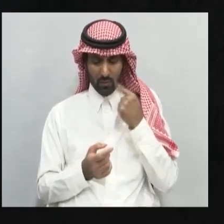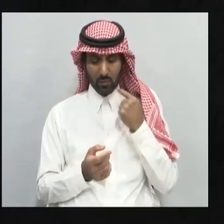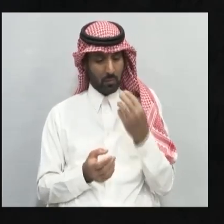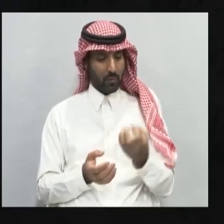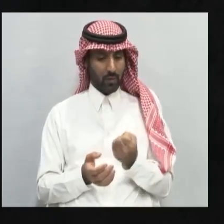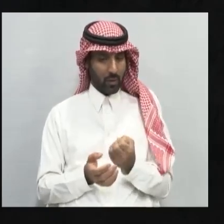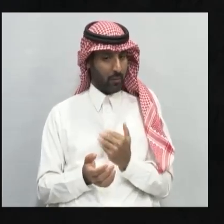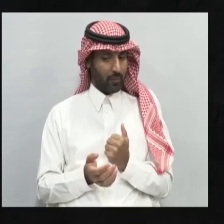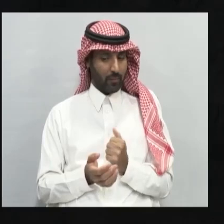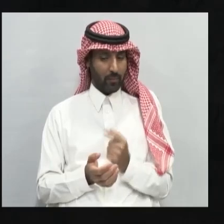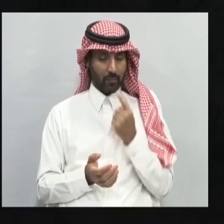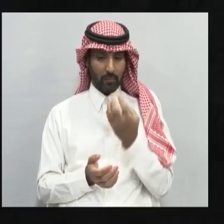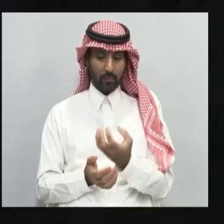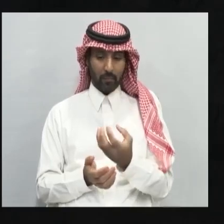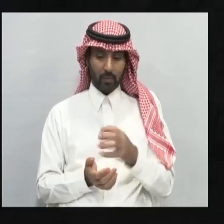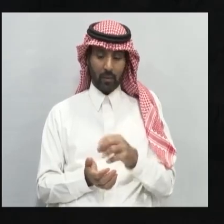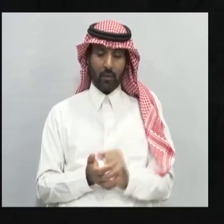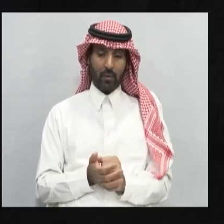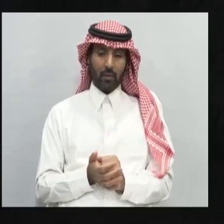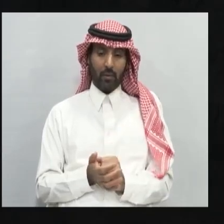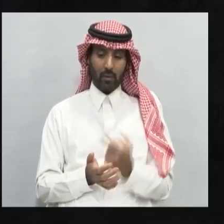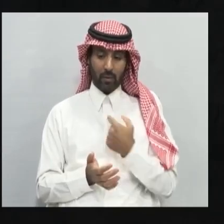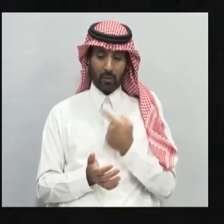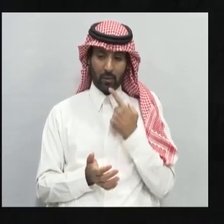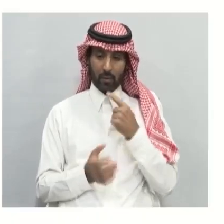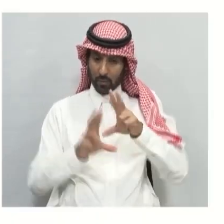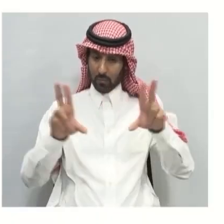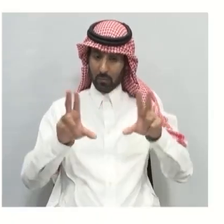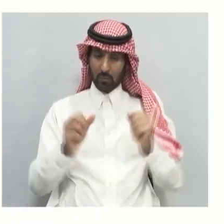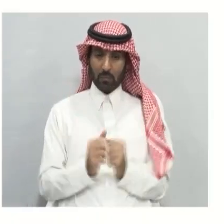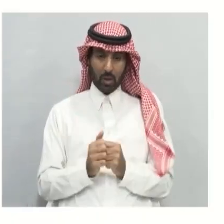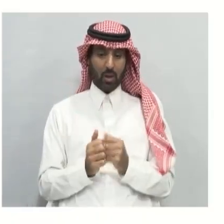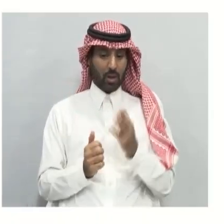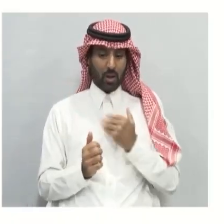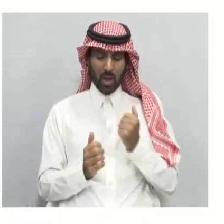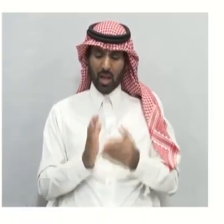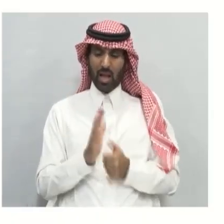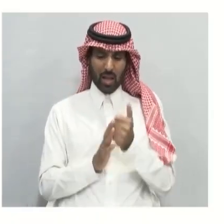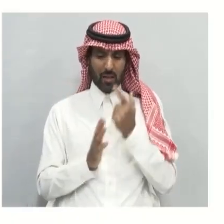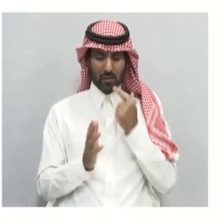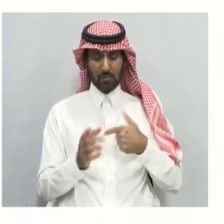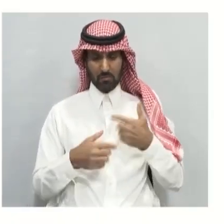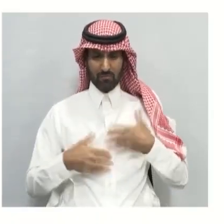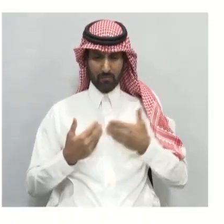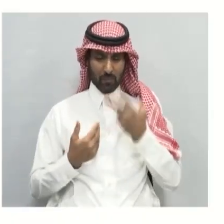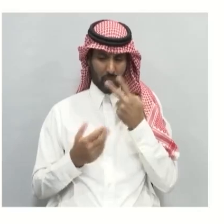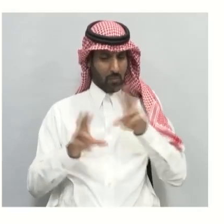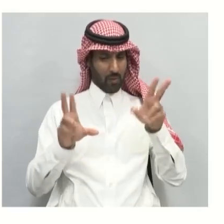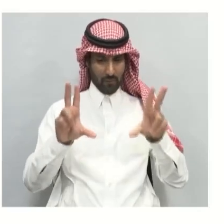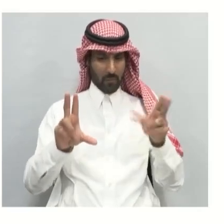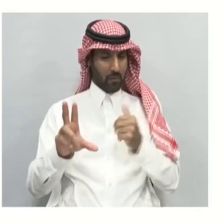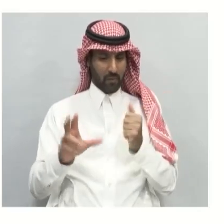without. Maybe some of you will say, it is TV. I can't complete my day without watching